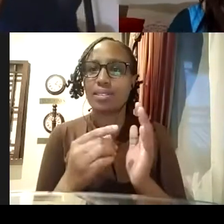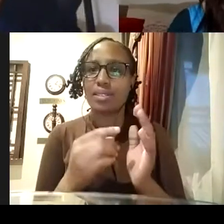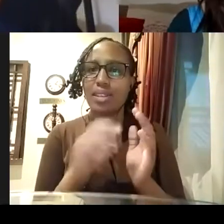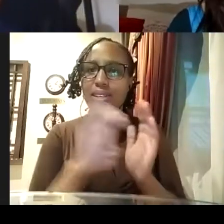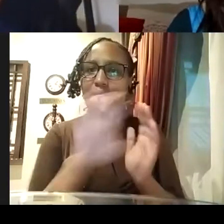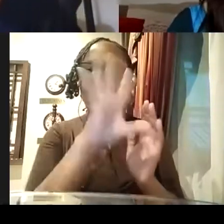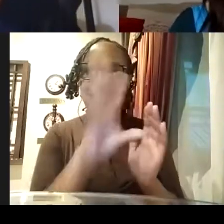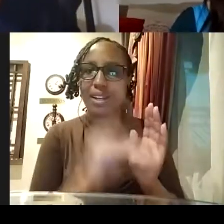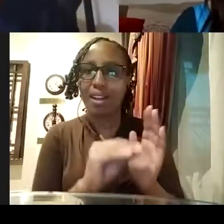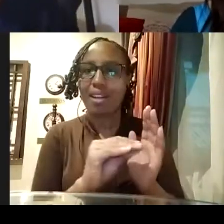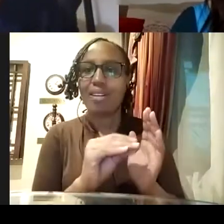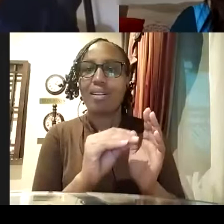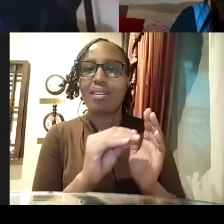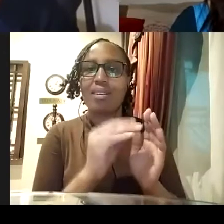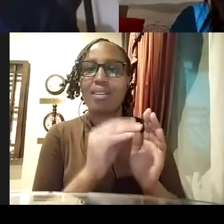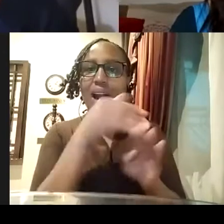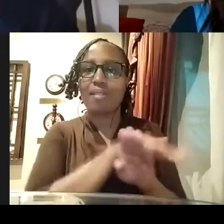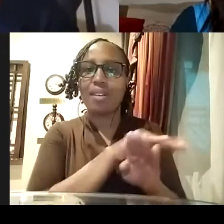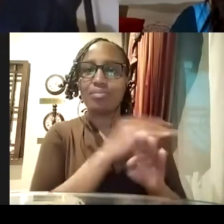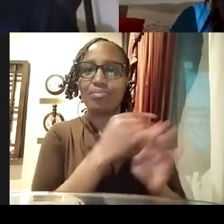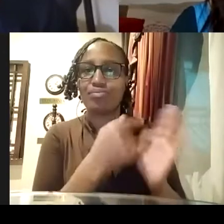cover. And